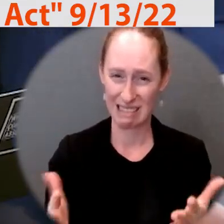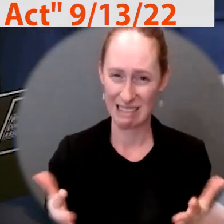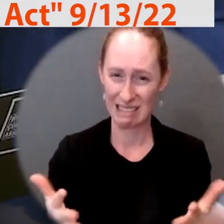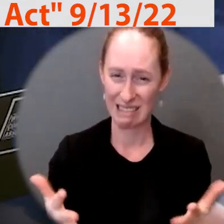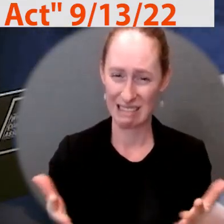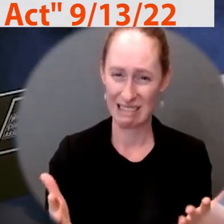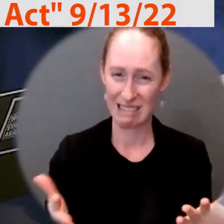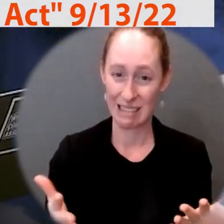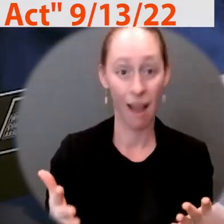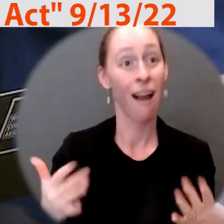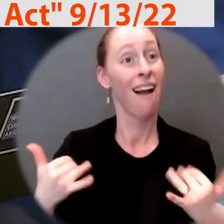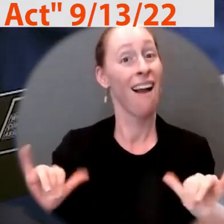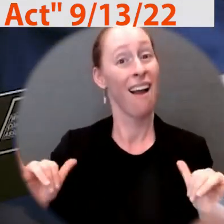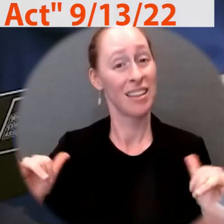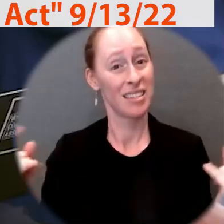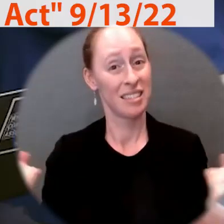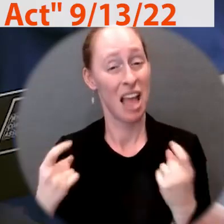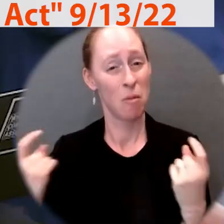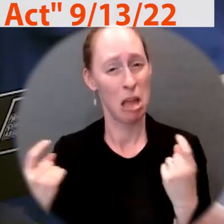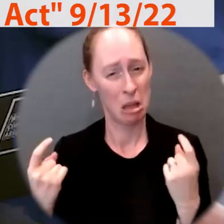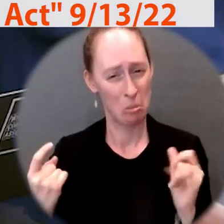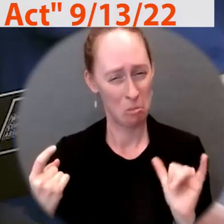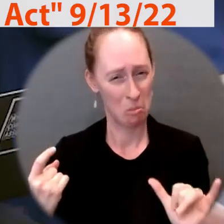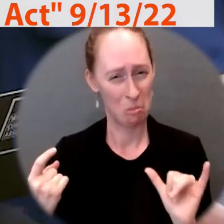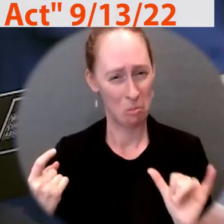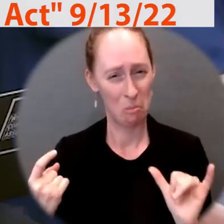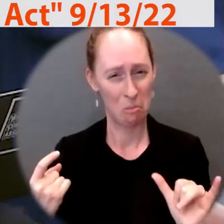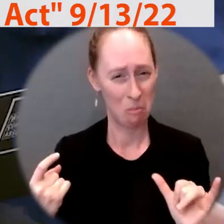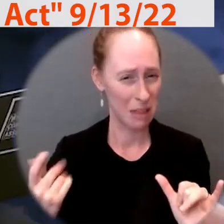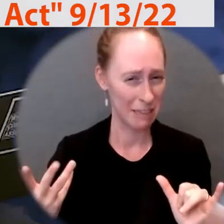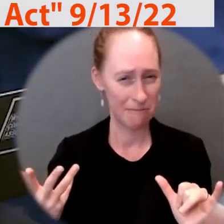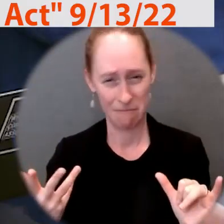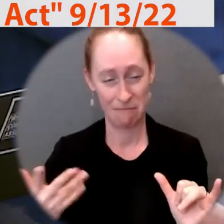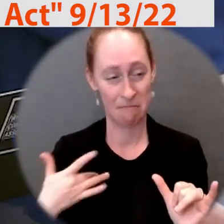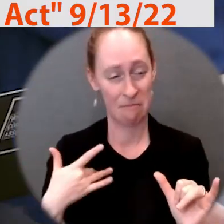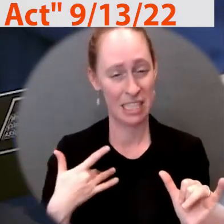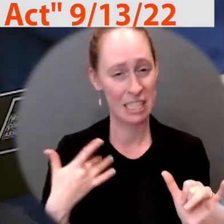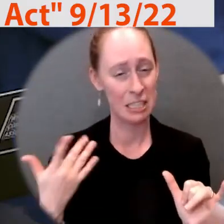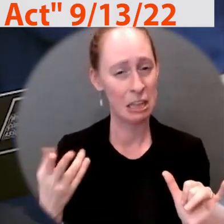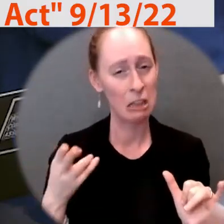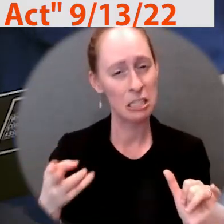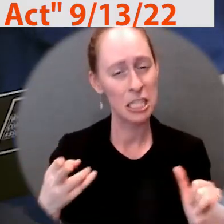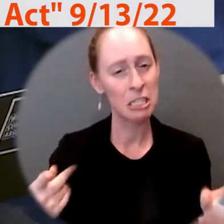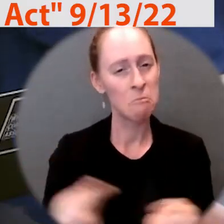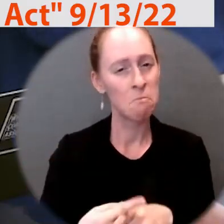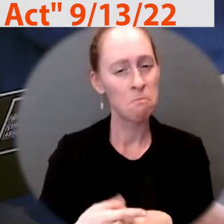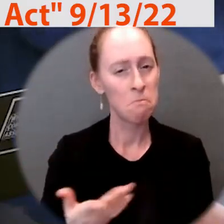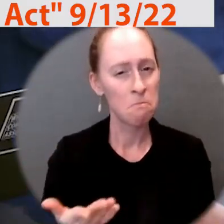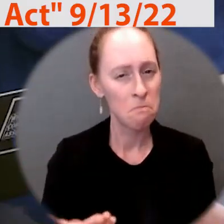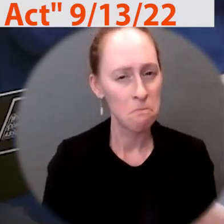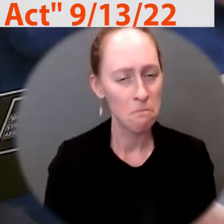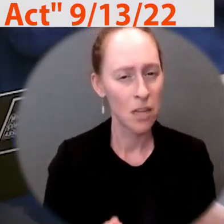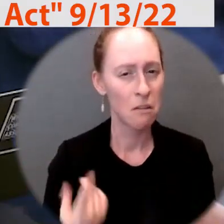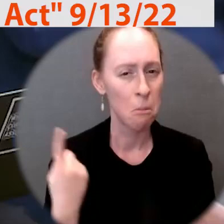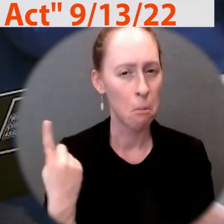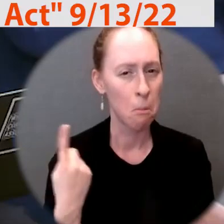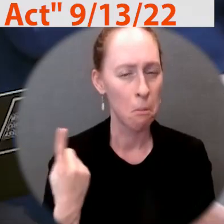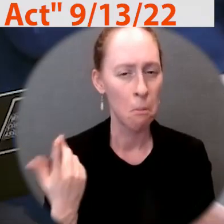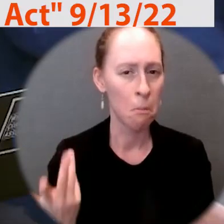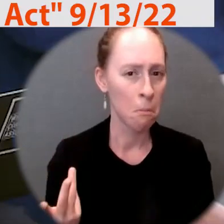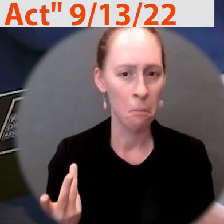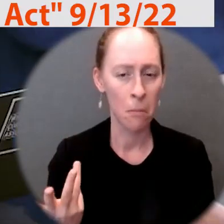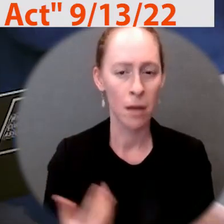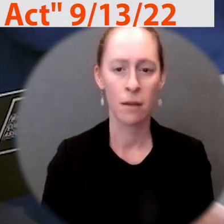of celebration you'll have this afternoon on the South Lawn about the Inflation Reduction Act, when today's figures